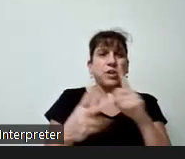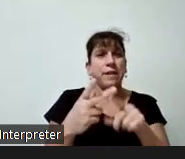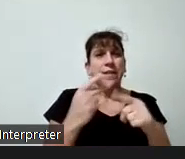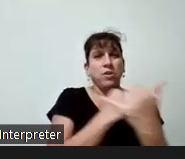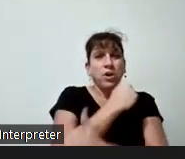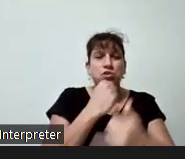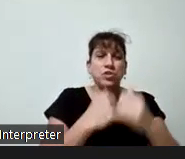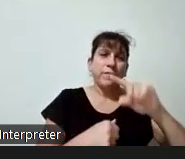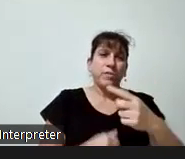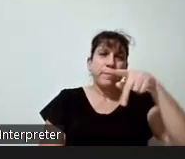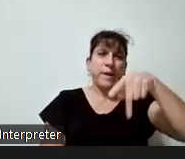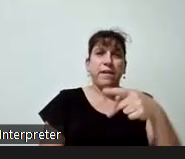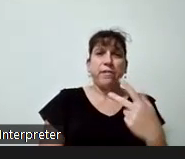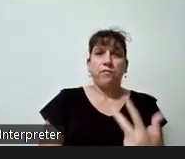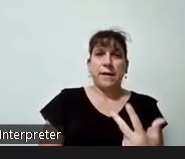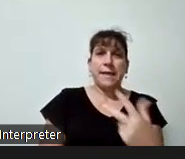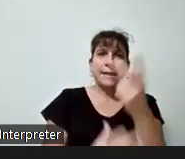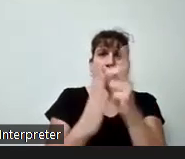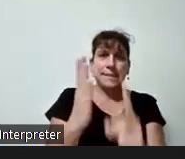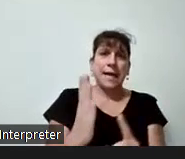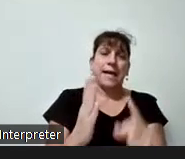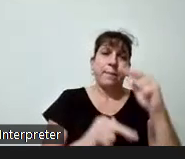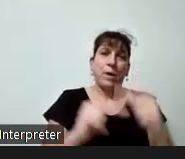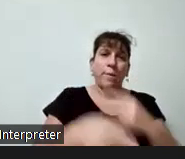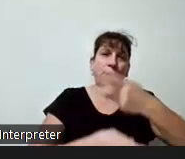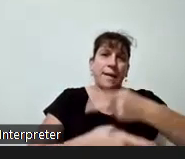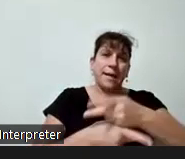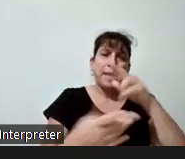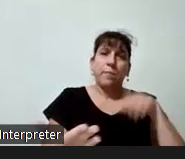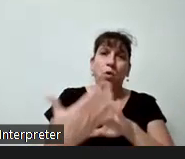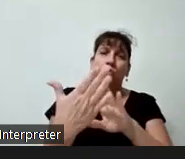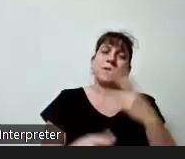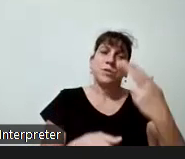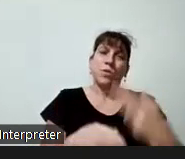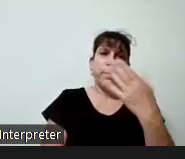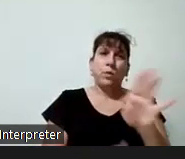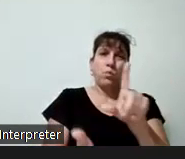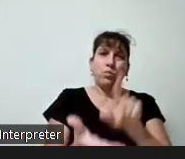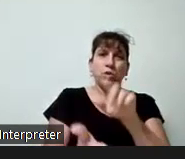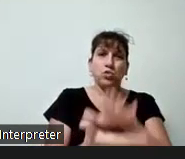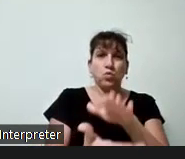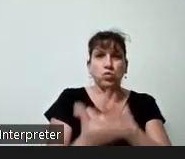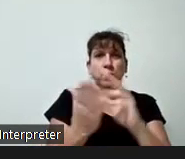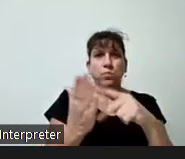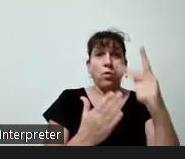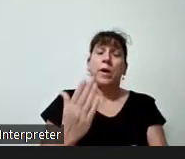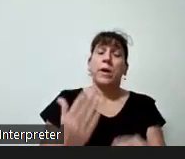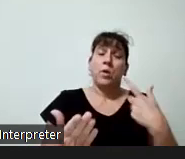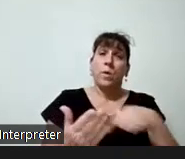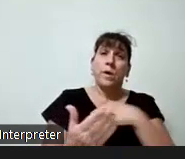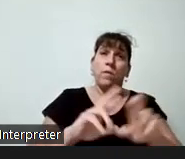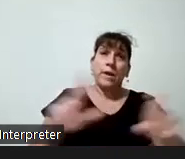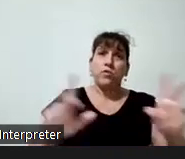school P3 design, build, maintain approach, otherwise known as the Blueprint Schools program. We're on track to deliver over 25 modernized